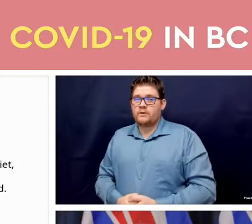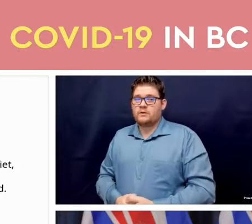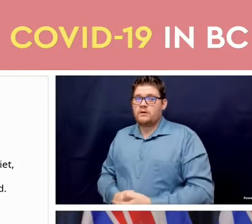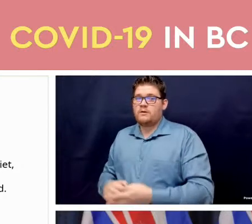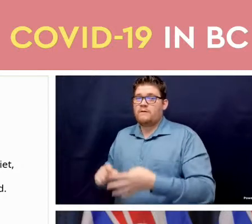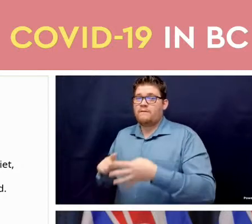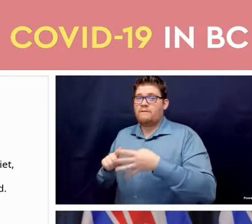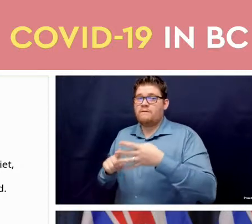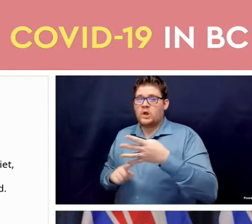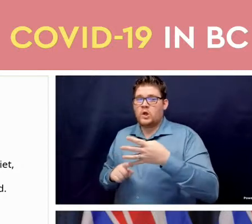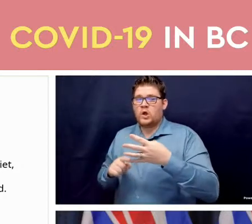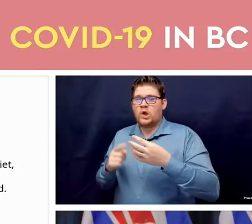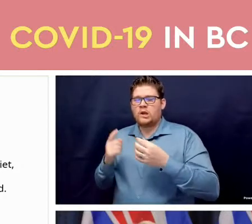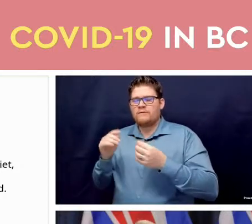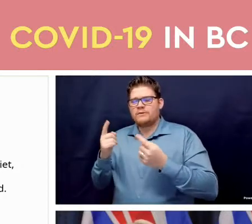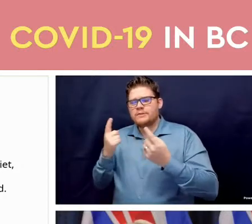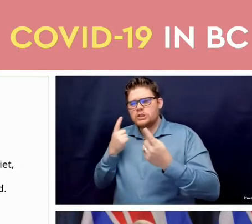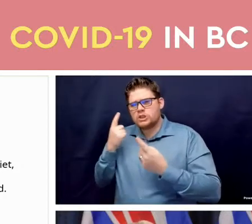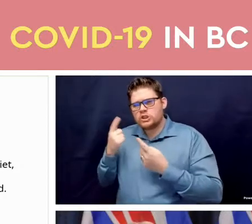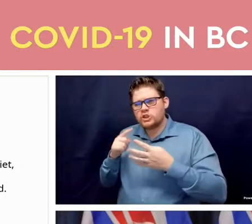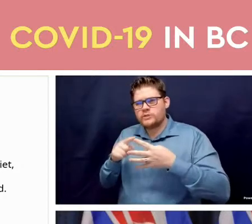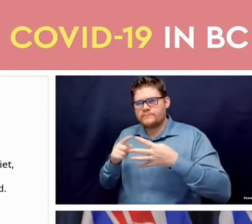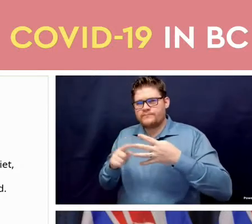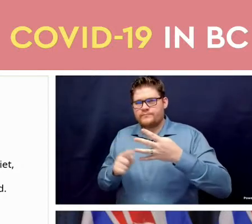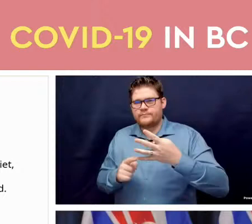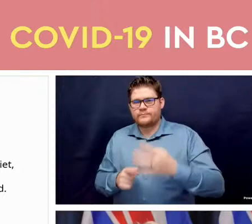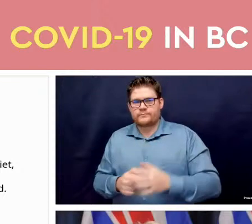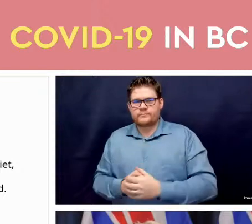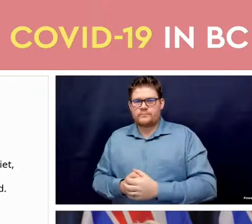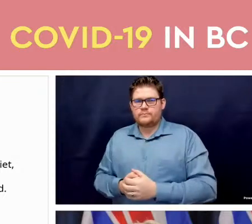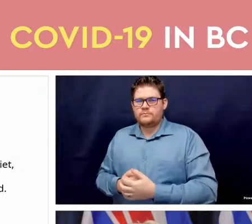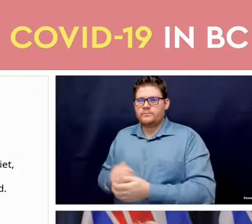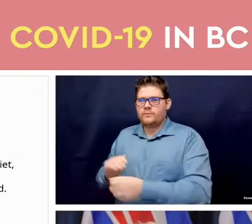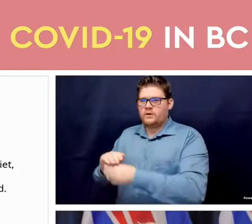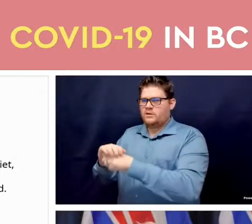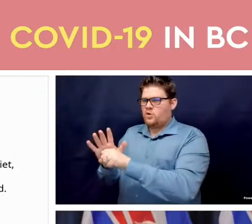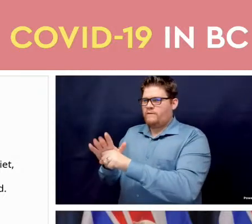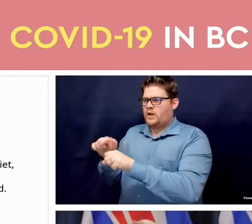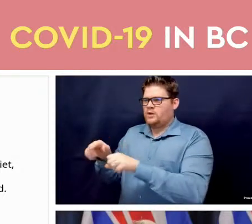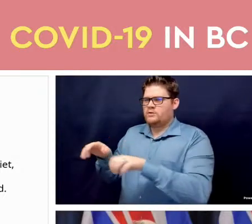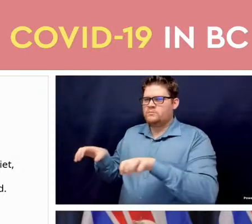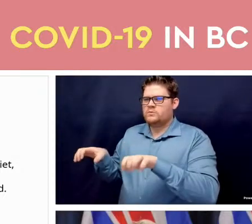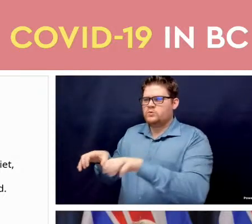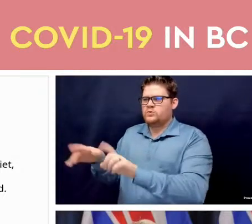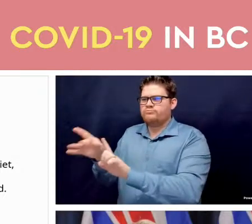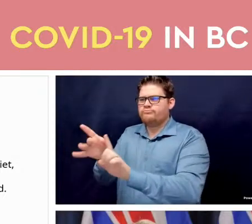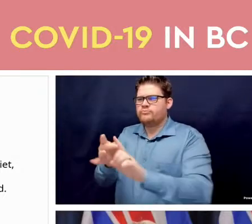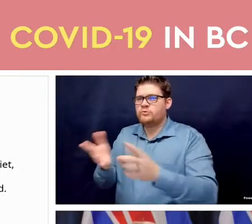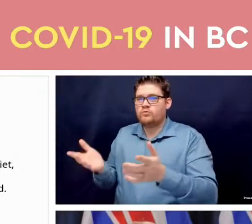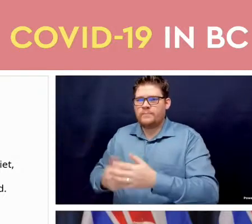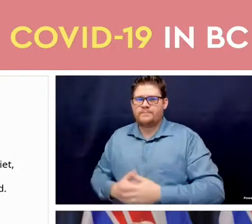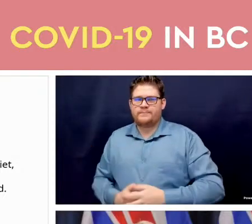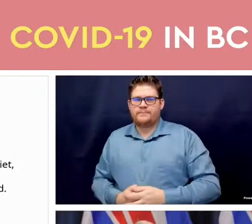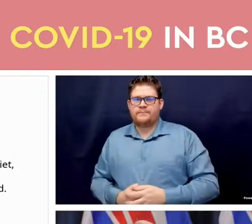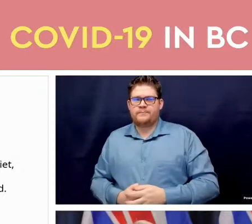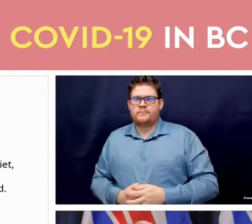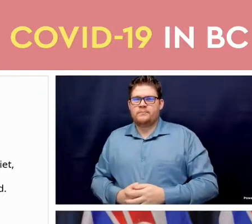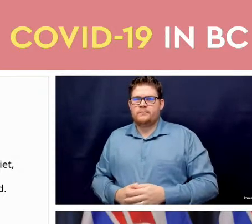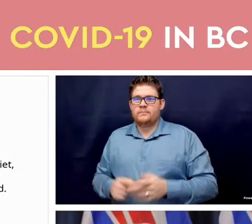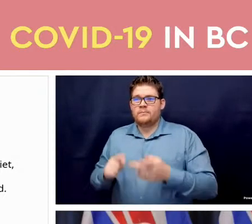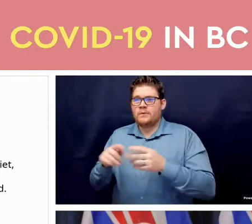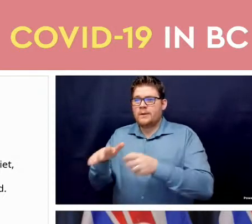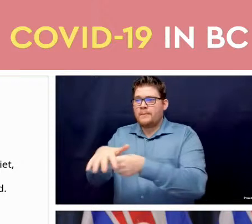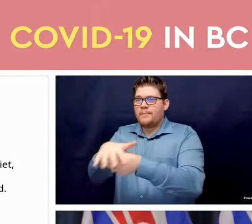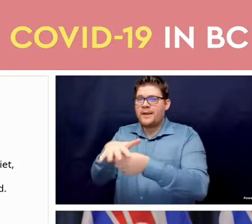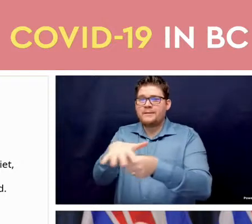very mild symptoms, and they may not recognize it. So that's where things like COVID safety plans in businesses, like